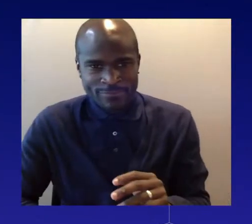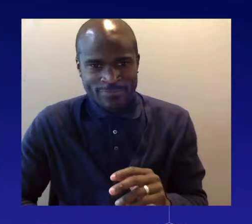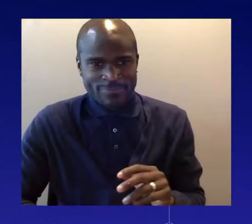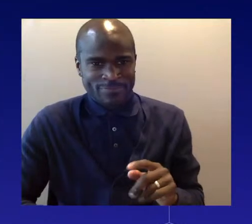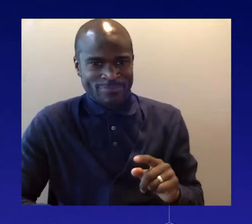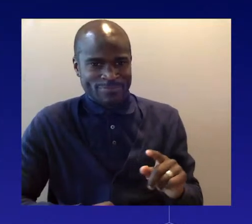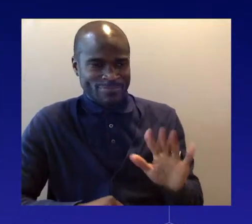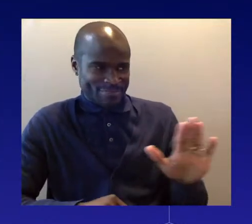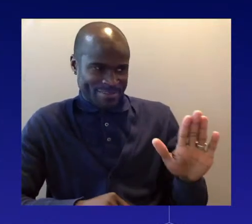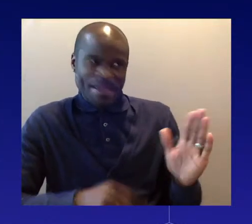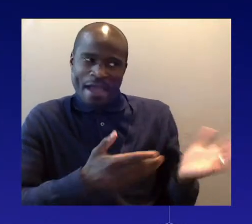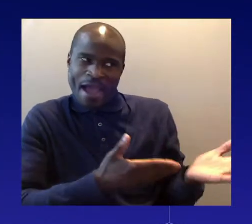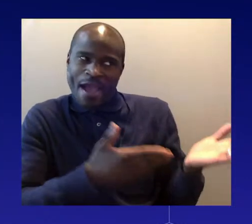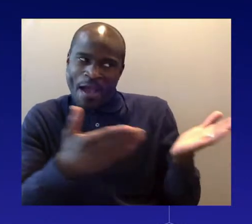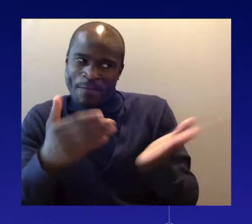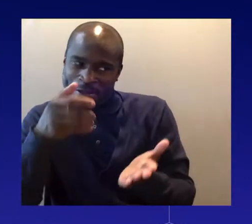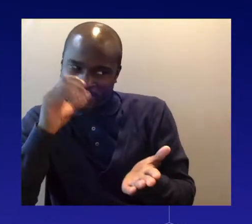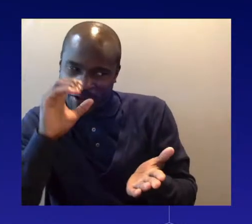energy.